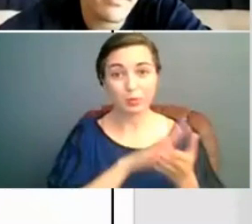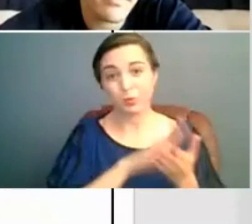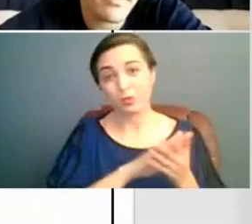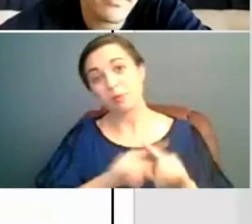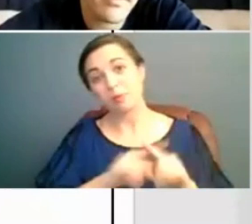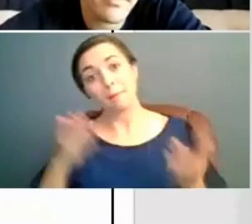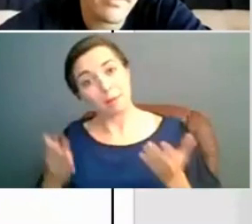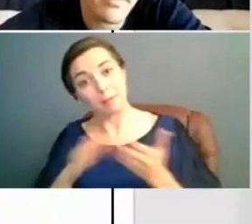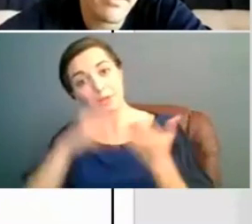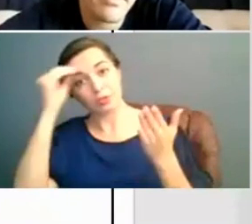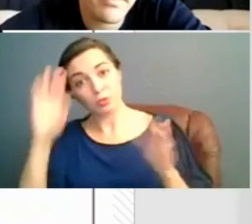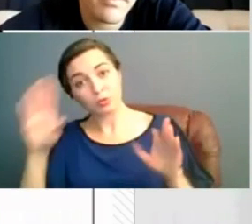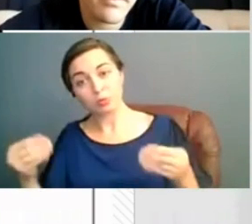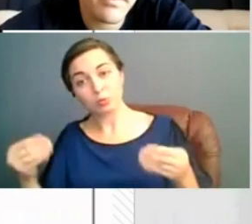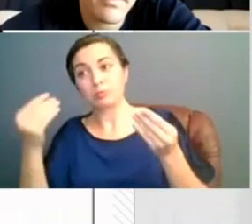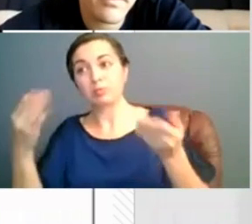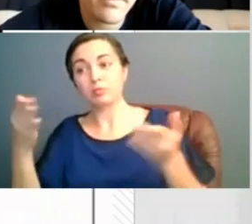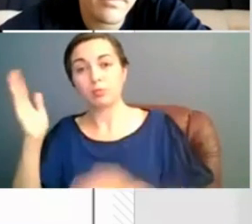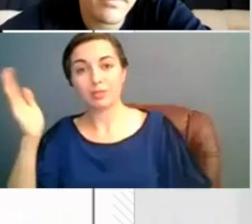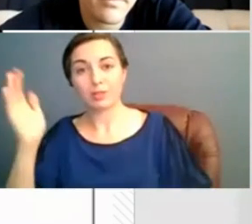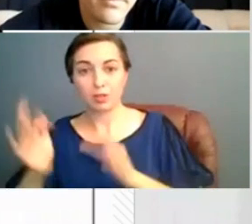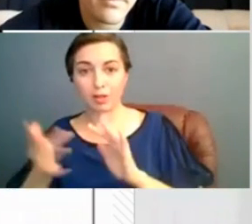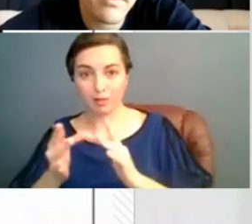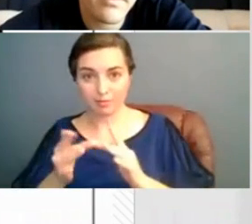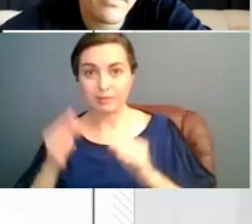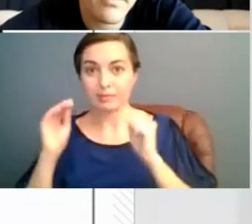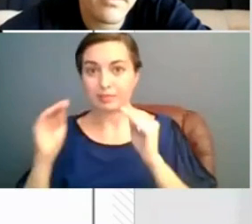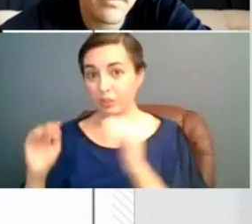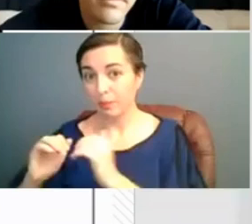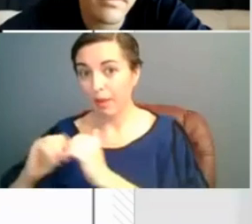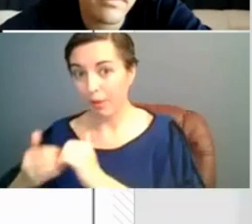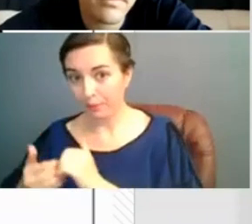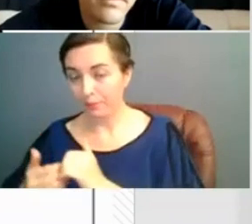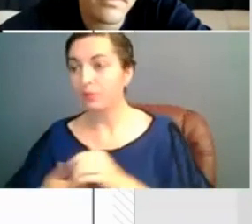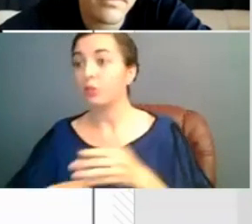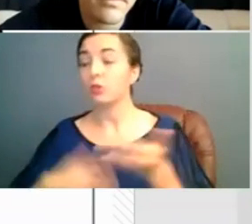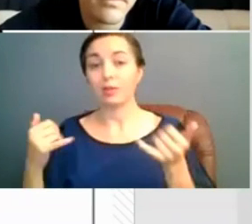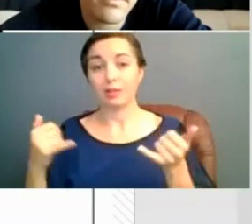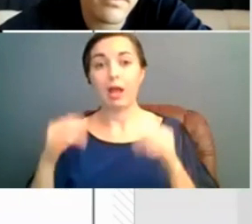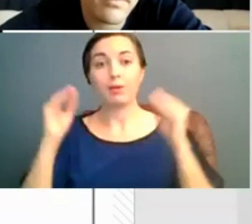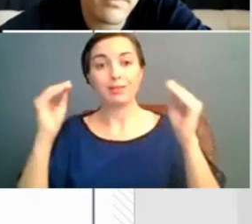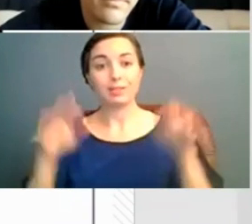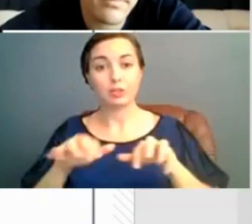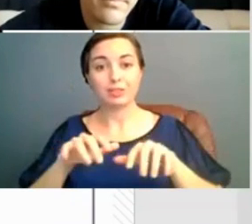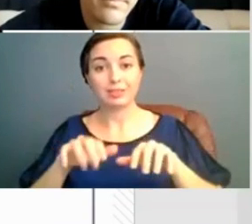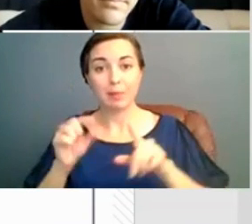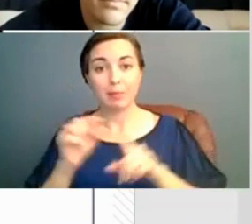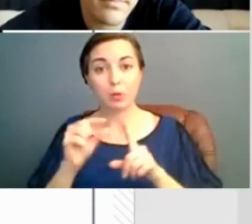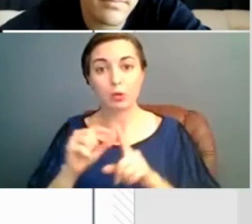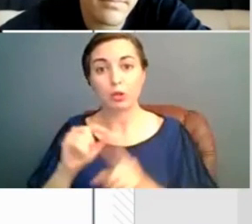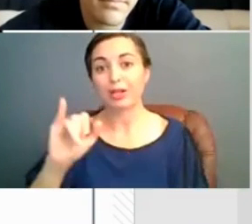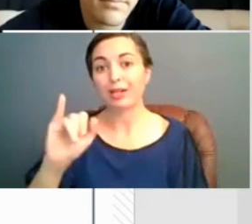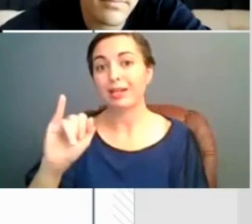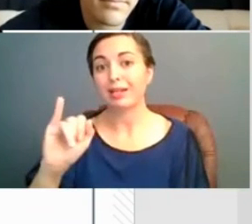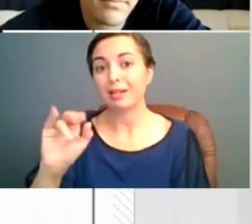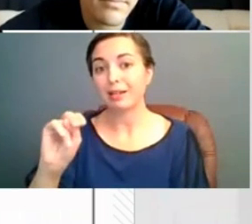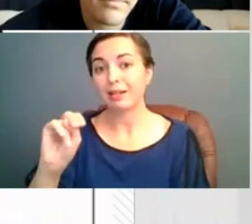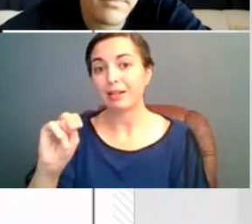know our routine. Go to the chat right now, teachers, type the word interested and your email